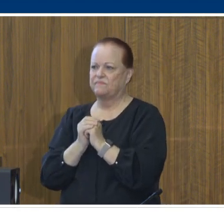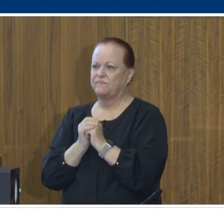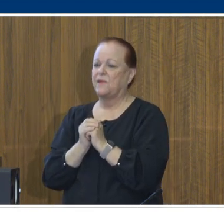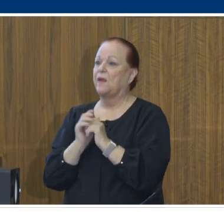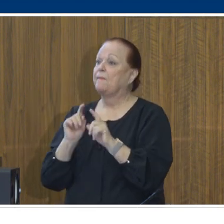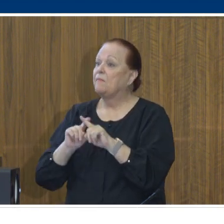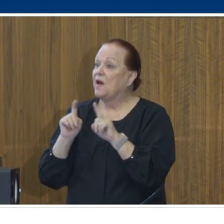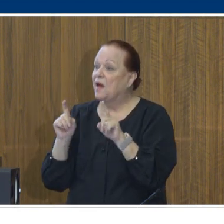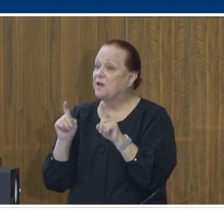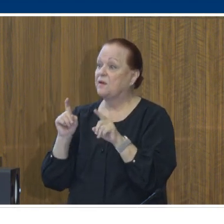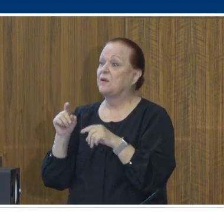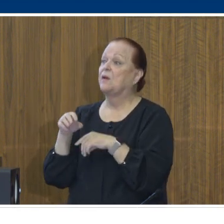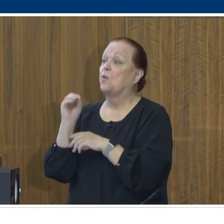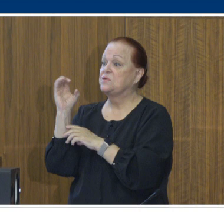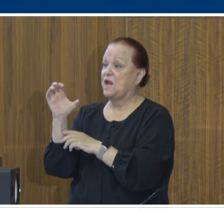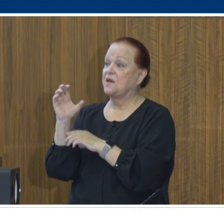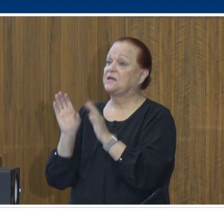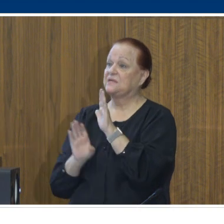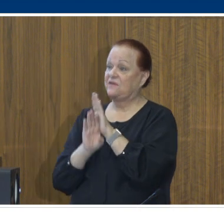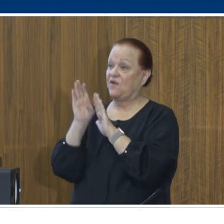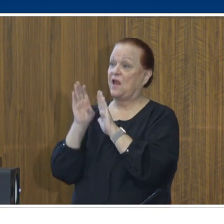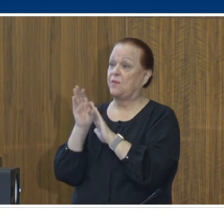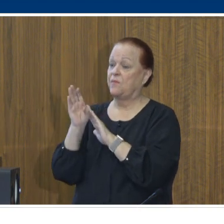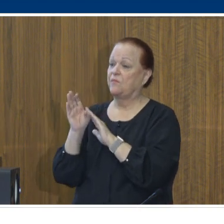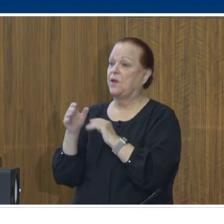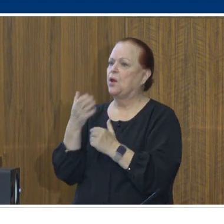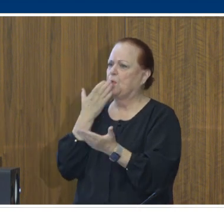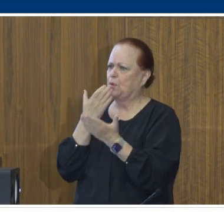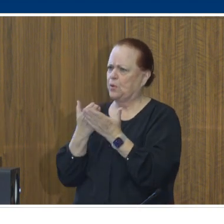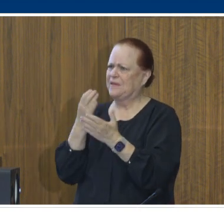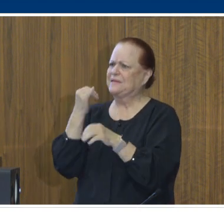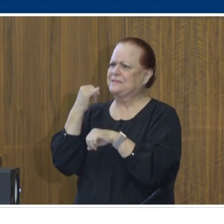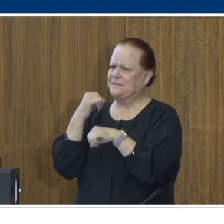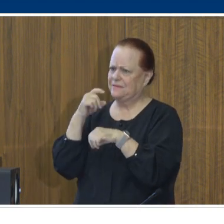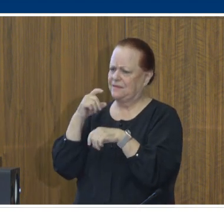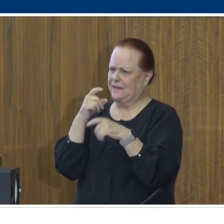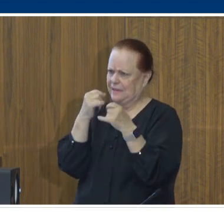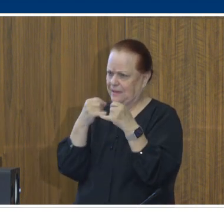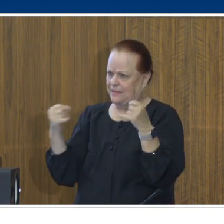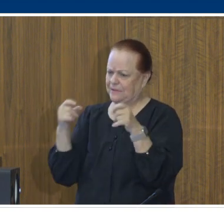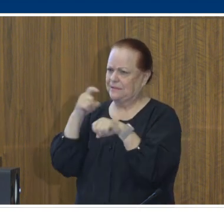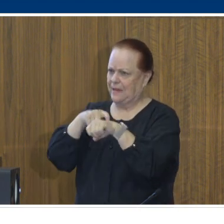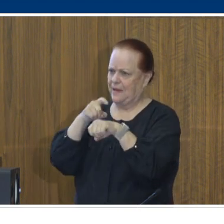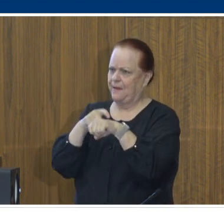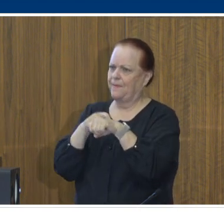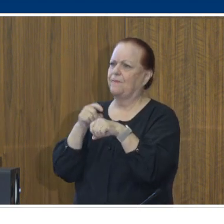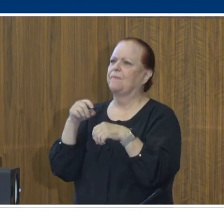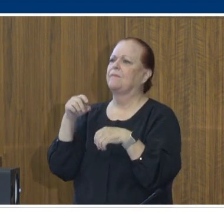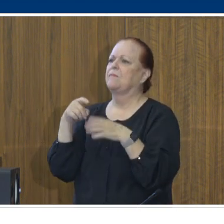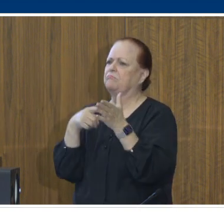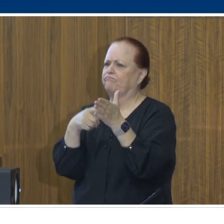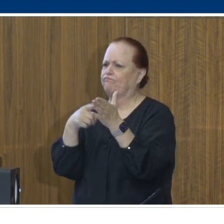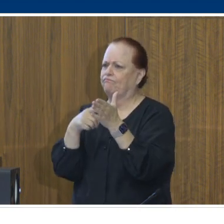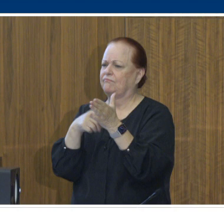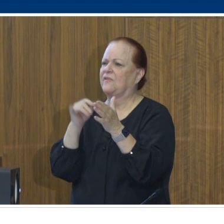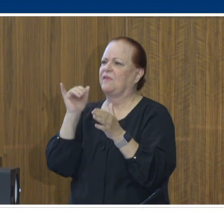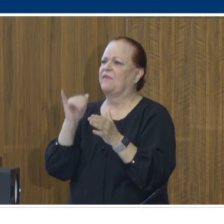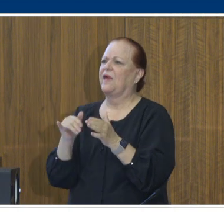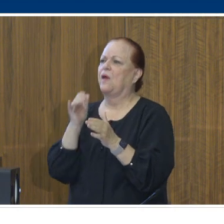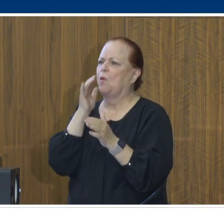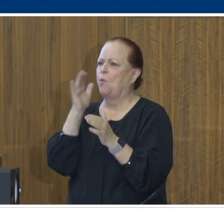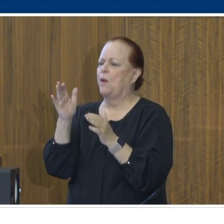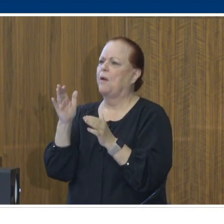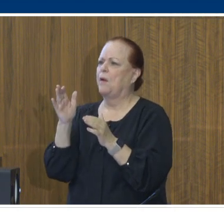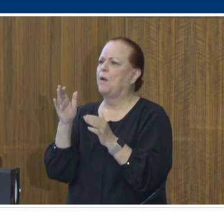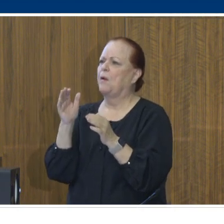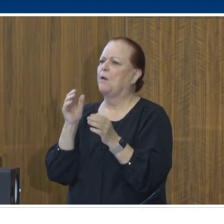However, the county has developed a solid timeline and calendar that meets or exceeds the requirements of Assembly